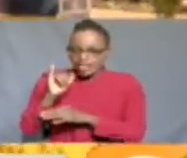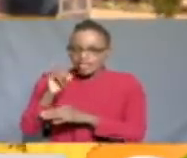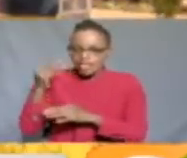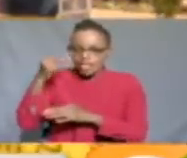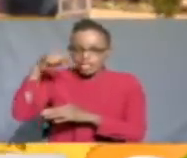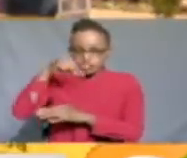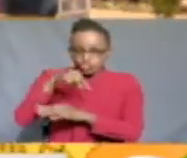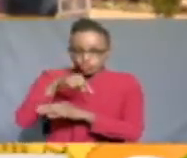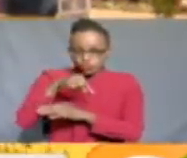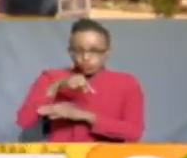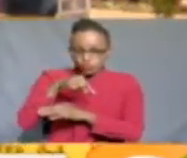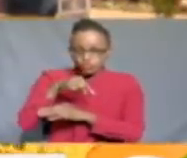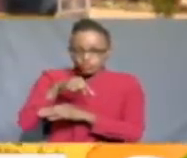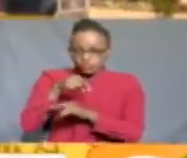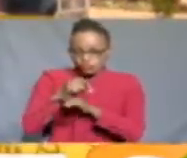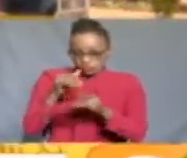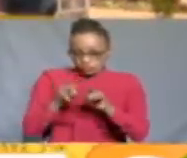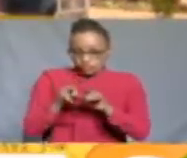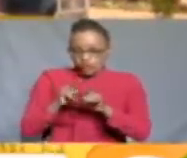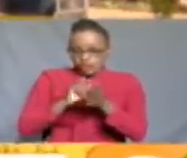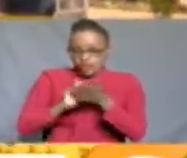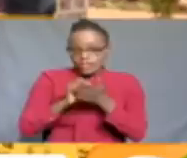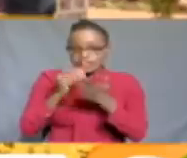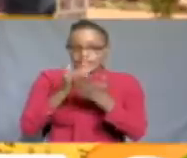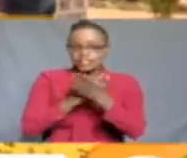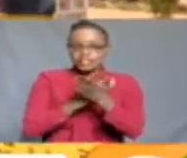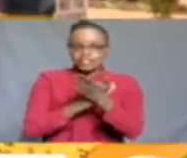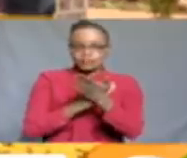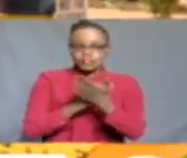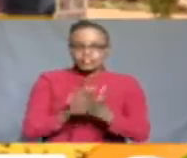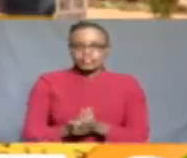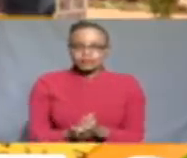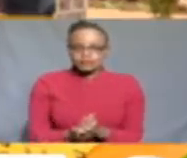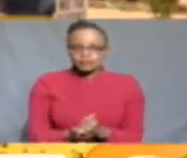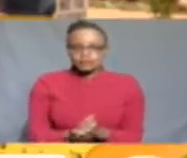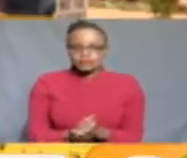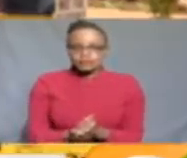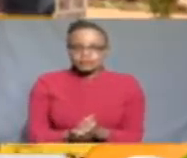Investigation Headquarters and recorded statements. Hassan Mugambi, Citizen TV.